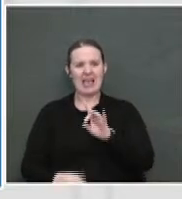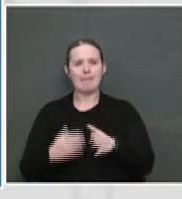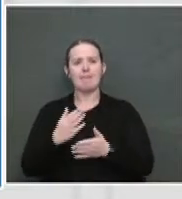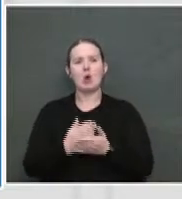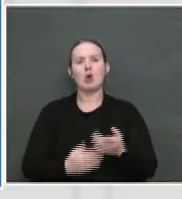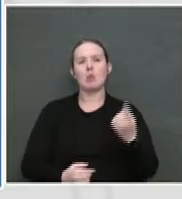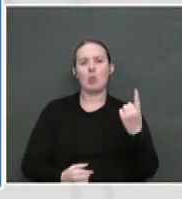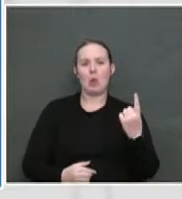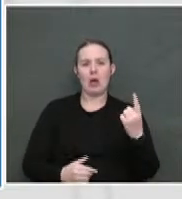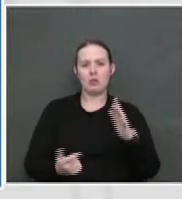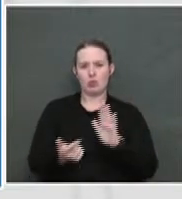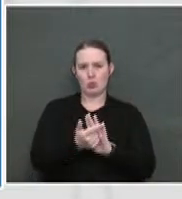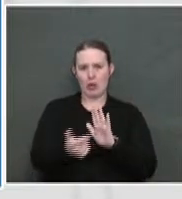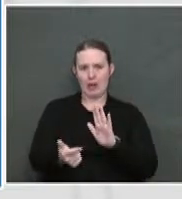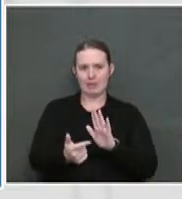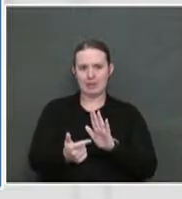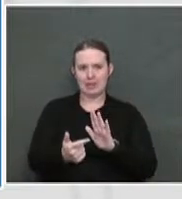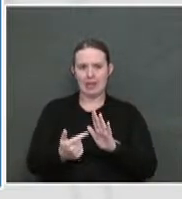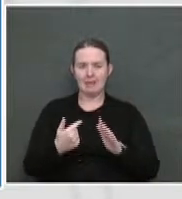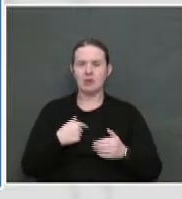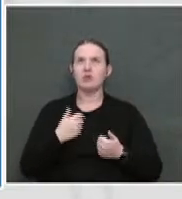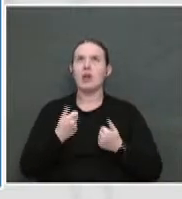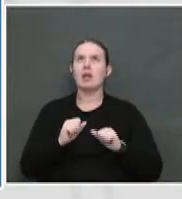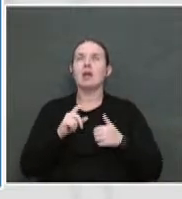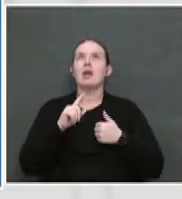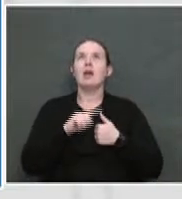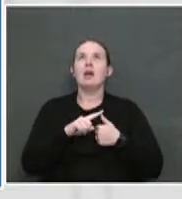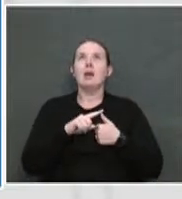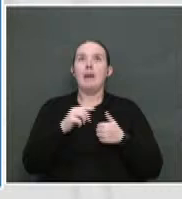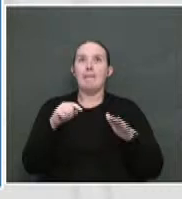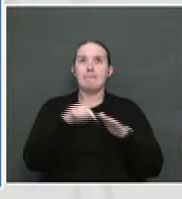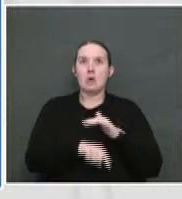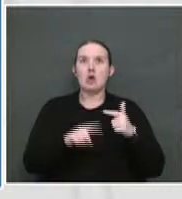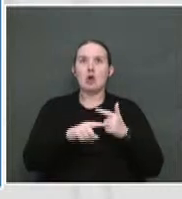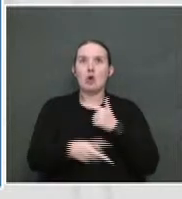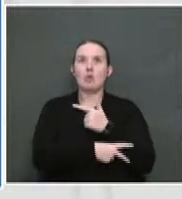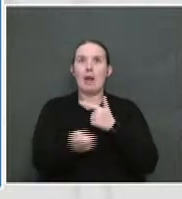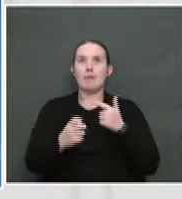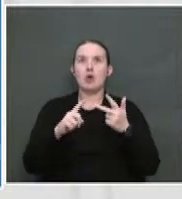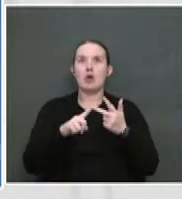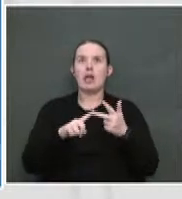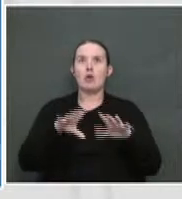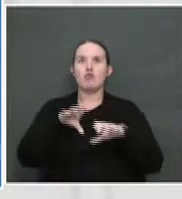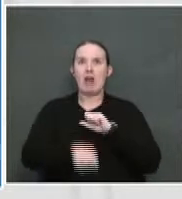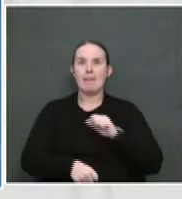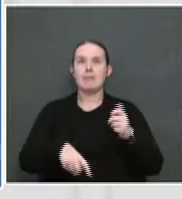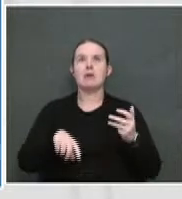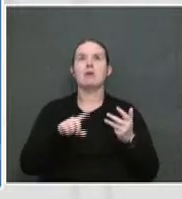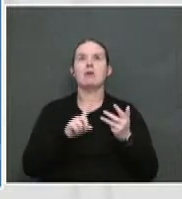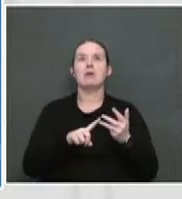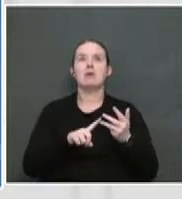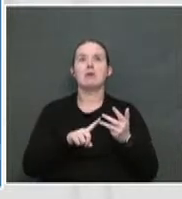1 crimes. And let me see if I can recite them. Murder, robbery, rape,